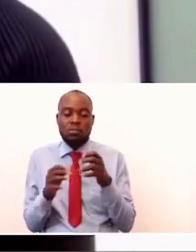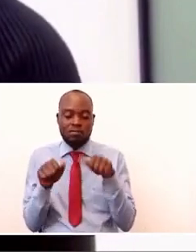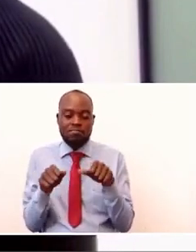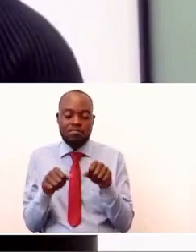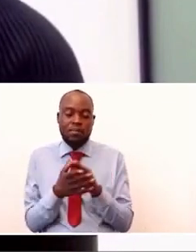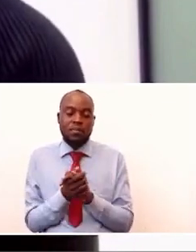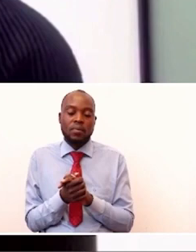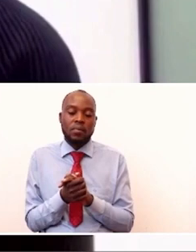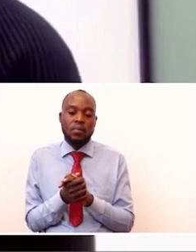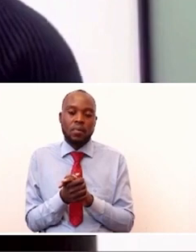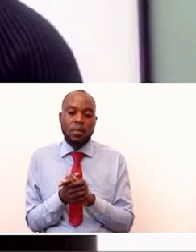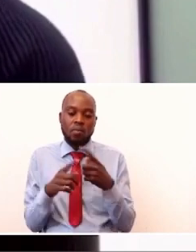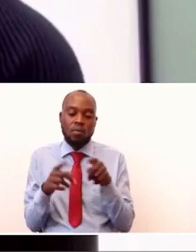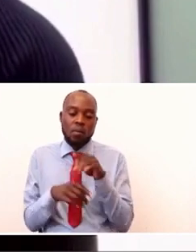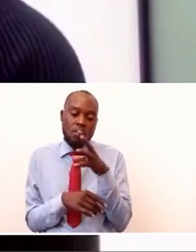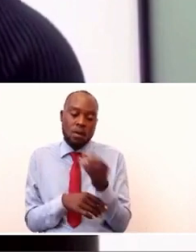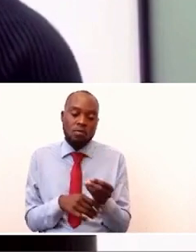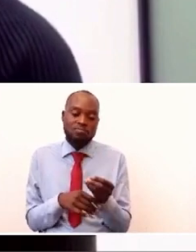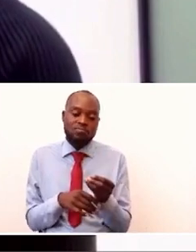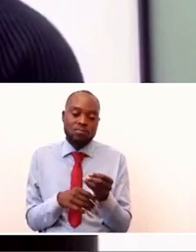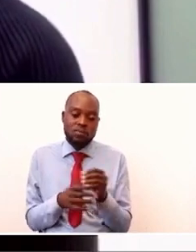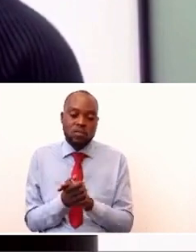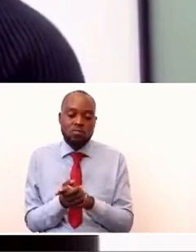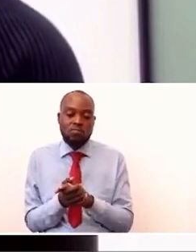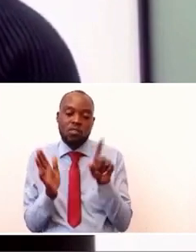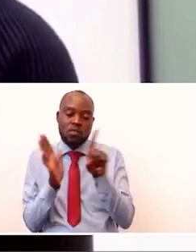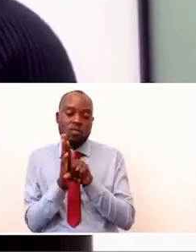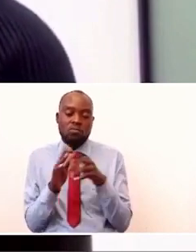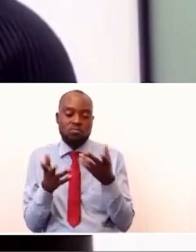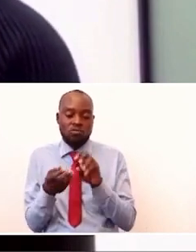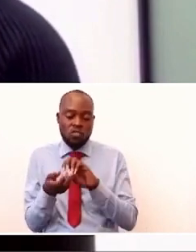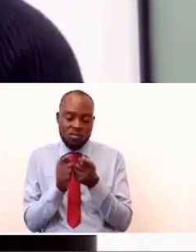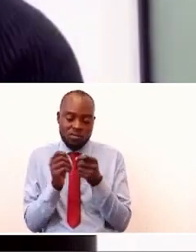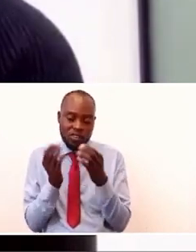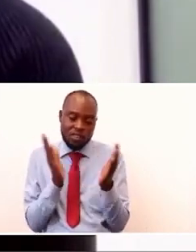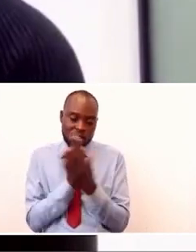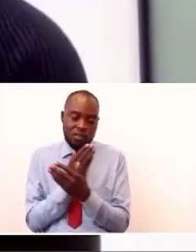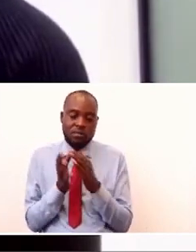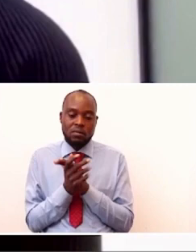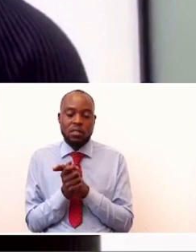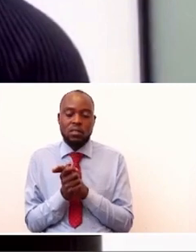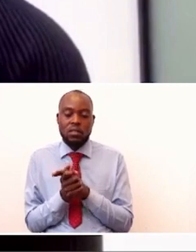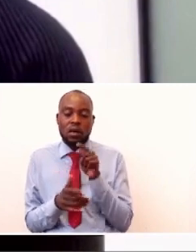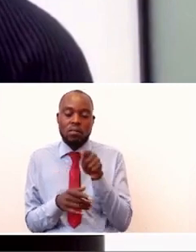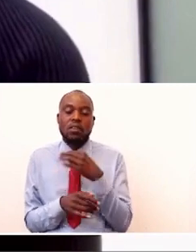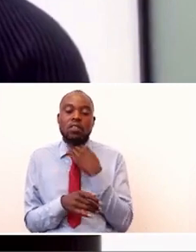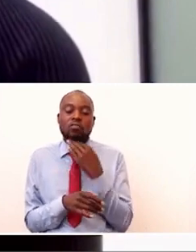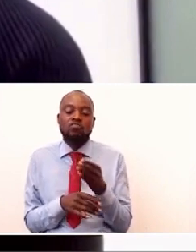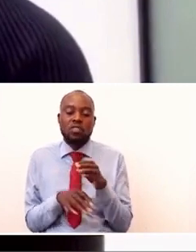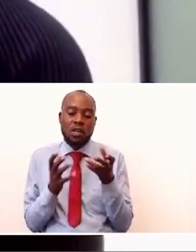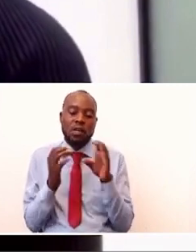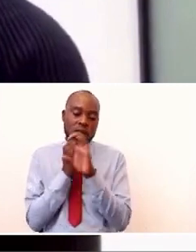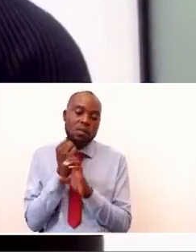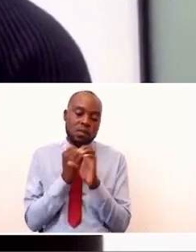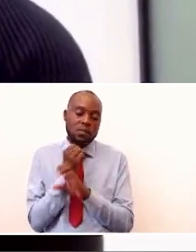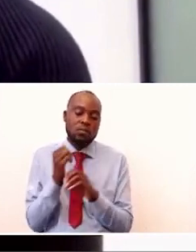on AML, but do we have sector-specific laws on AML for exchanges? And so we don't necessarily need, as a country, for instance,